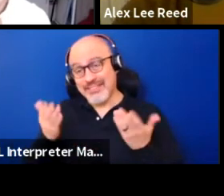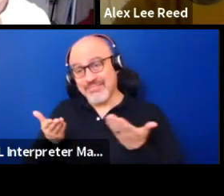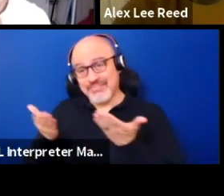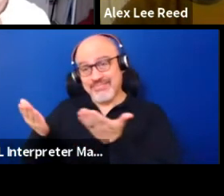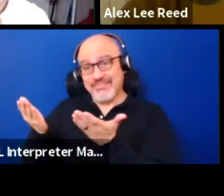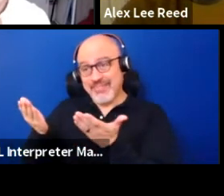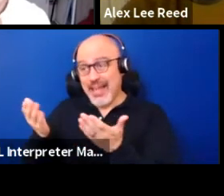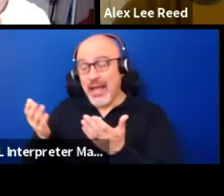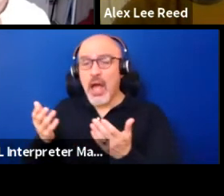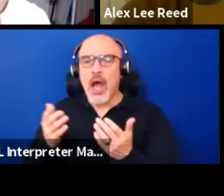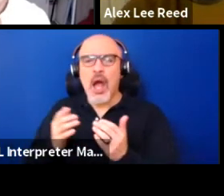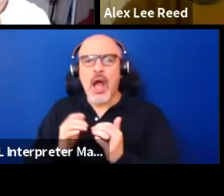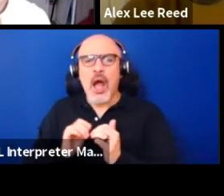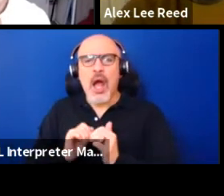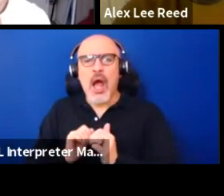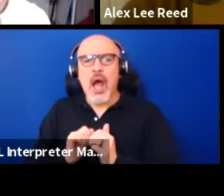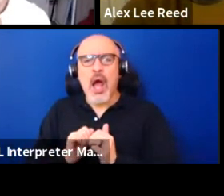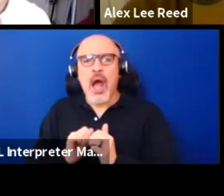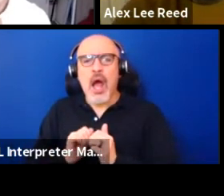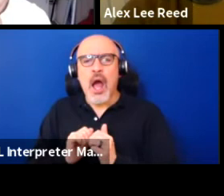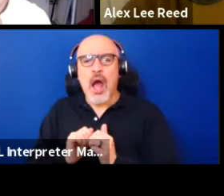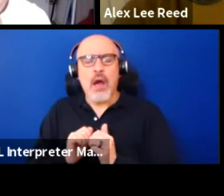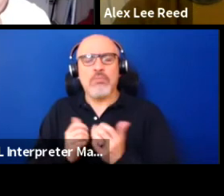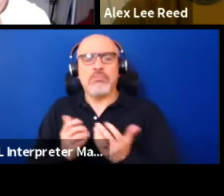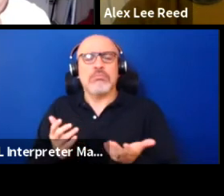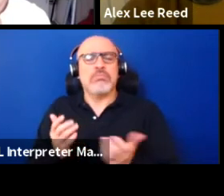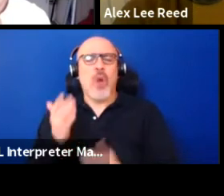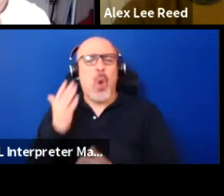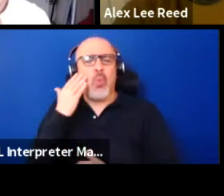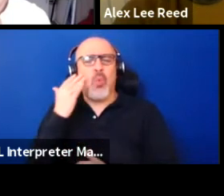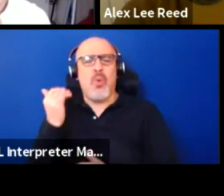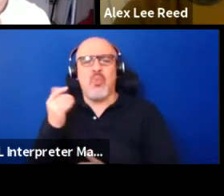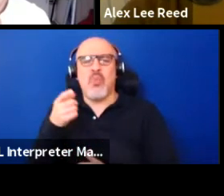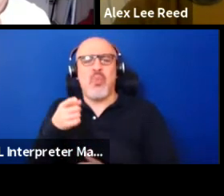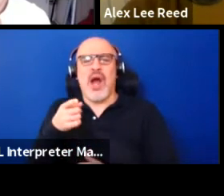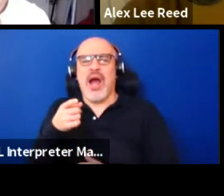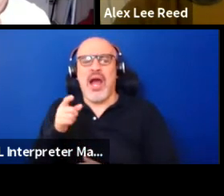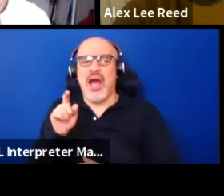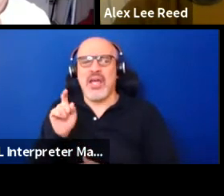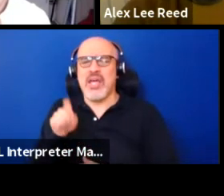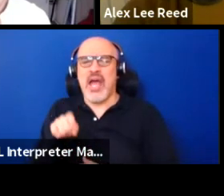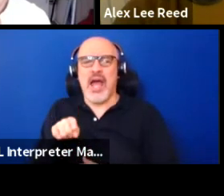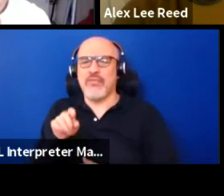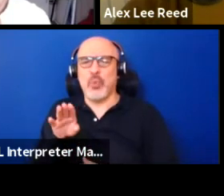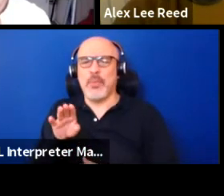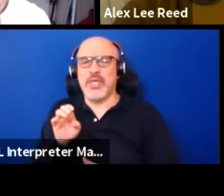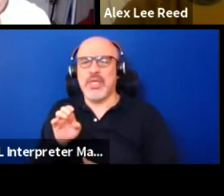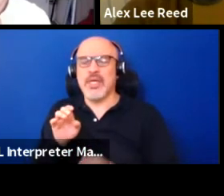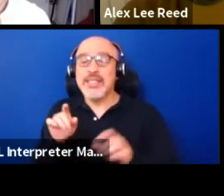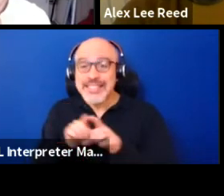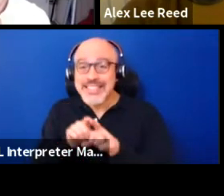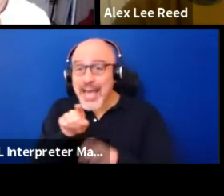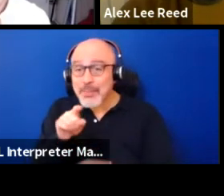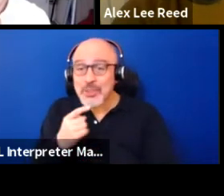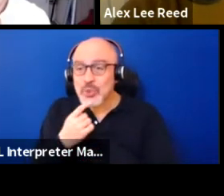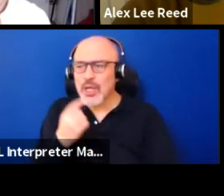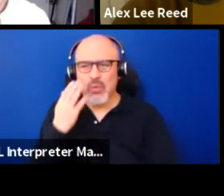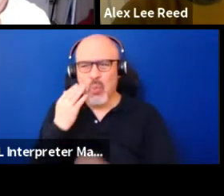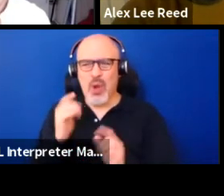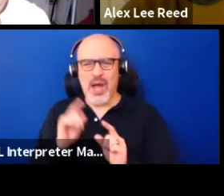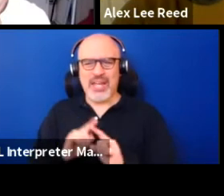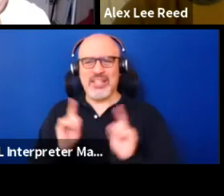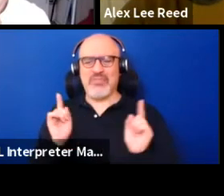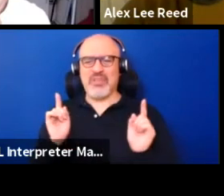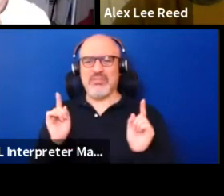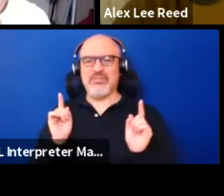And how, why is it that it has to be, like you said, you know, different? And the